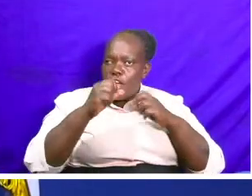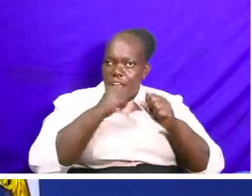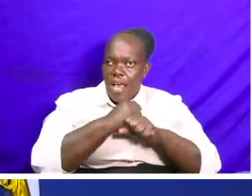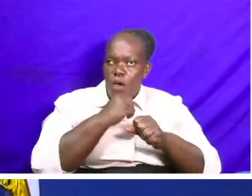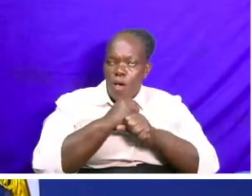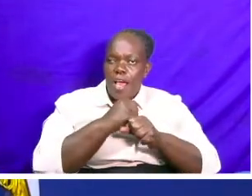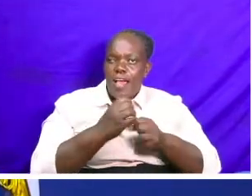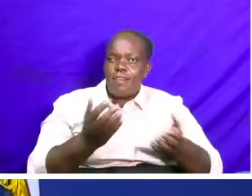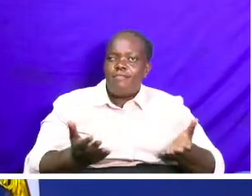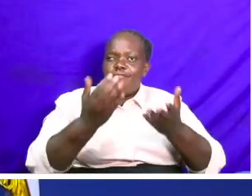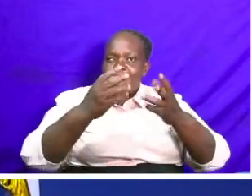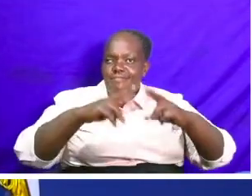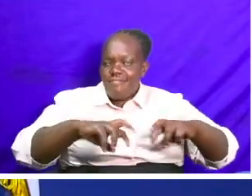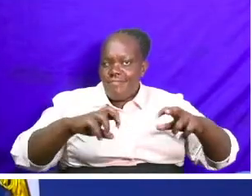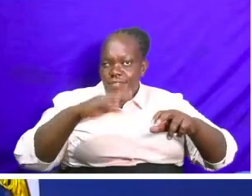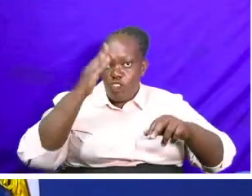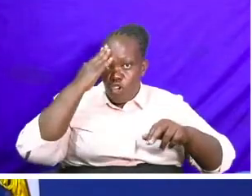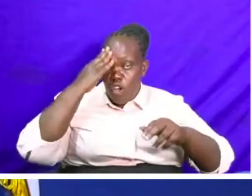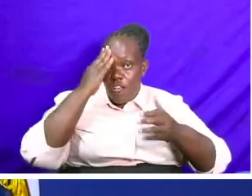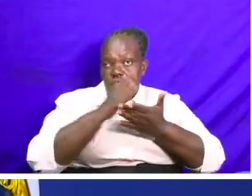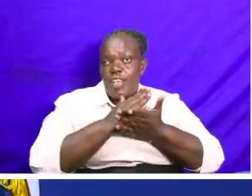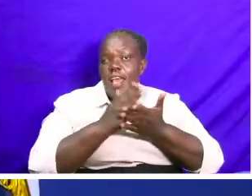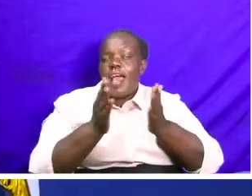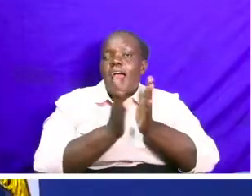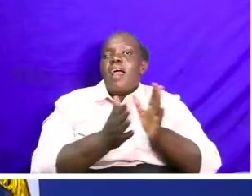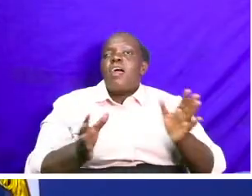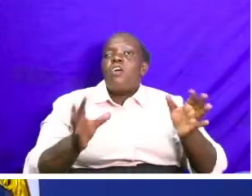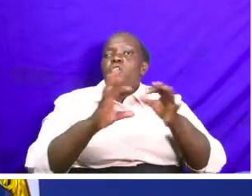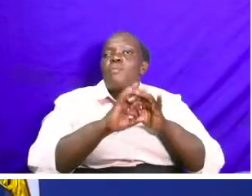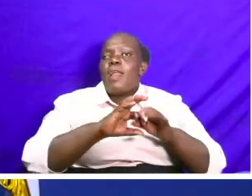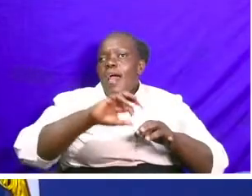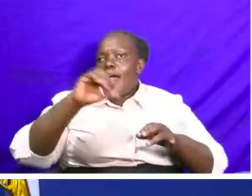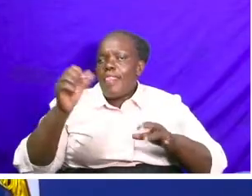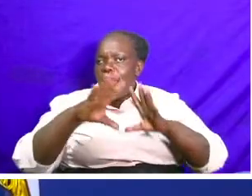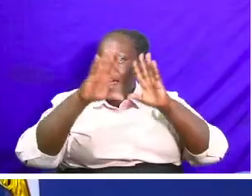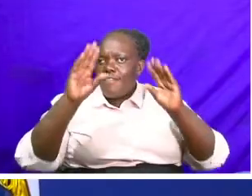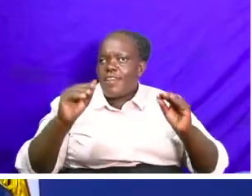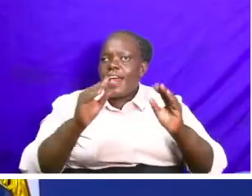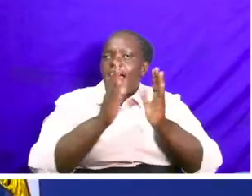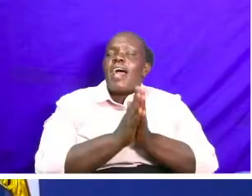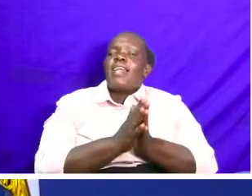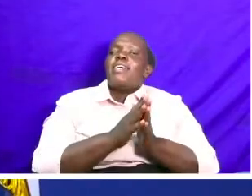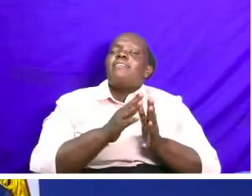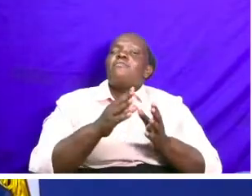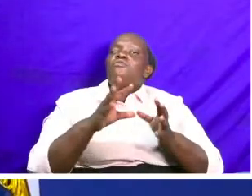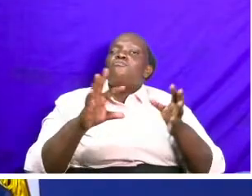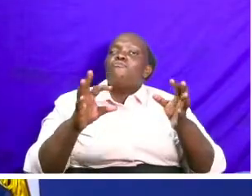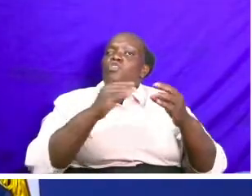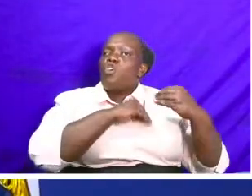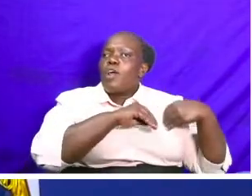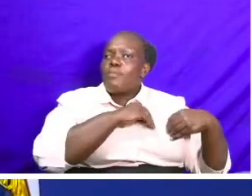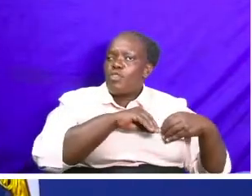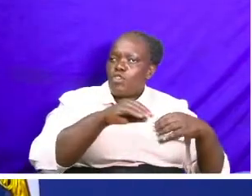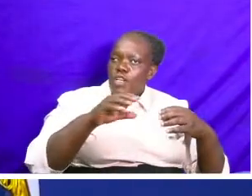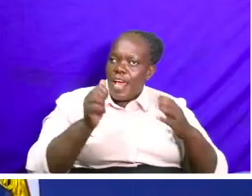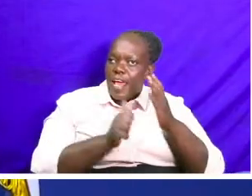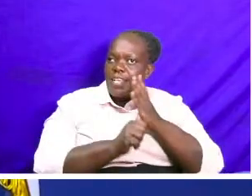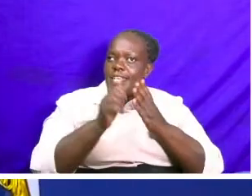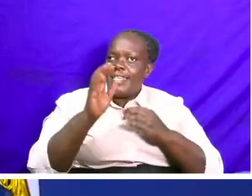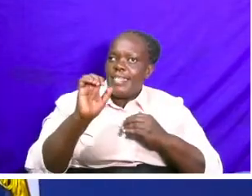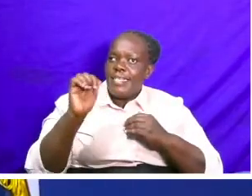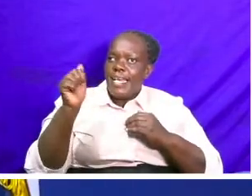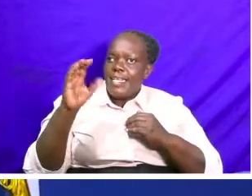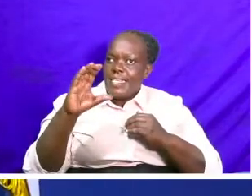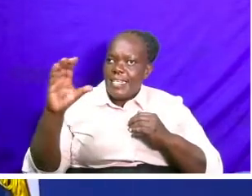to enhance research, knowledge sharing, and cooperation amongst African anti-corruption agencies, EACC and the